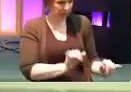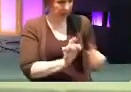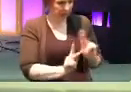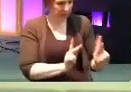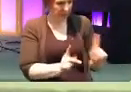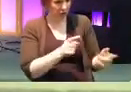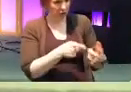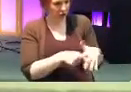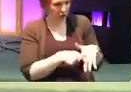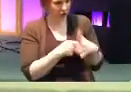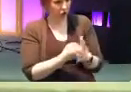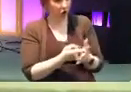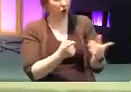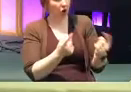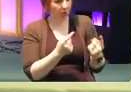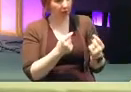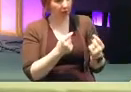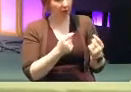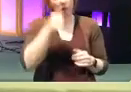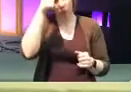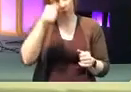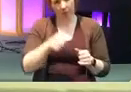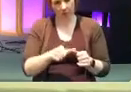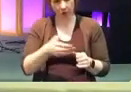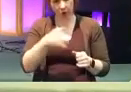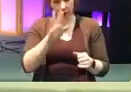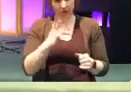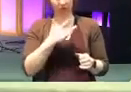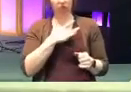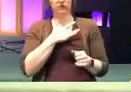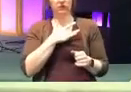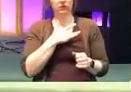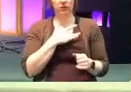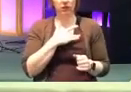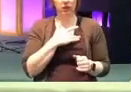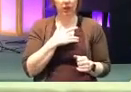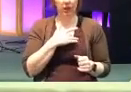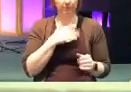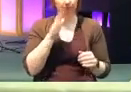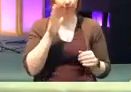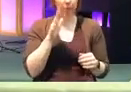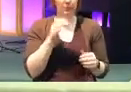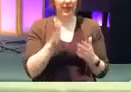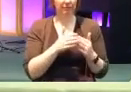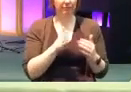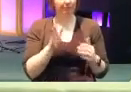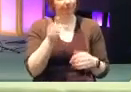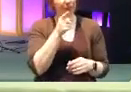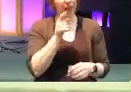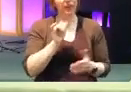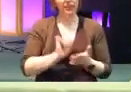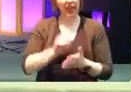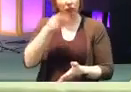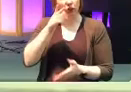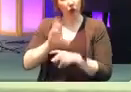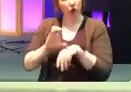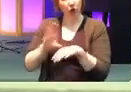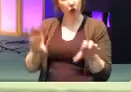start coming here? And I remember the guy laid on my heart almost a little bit of a rebuke. He said, you know what? That church is doing what I've called them